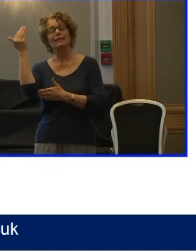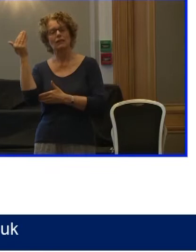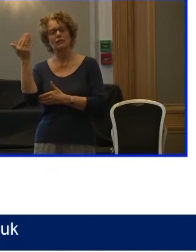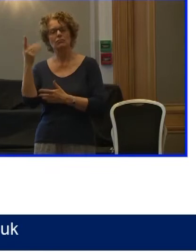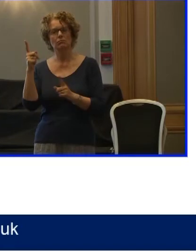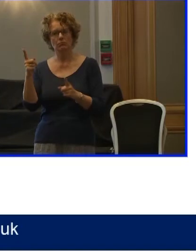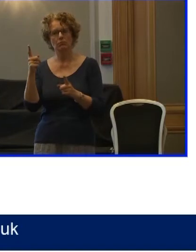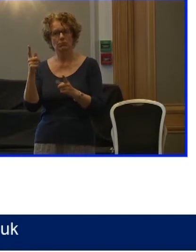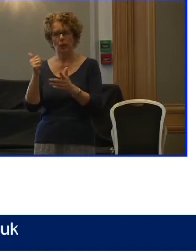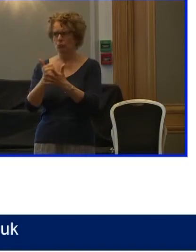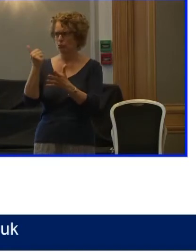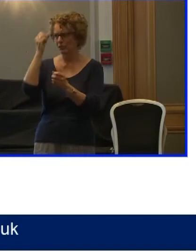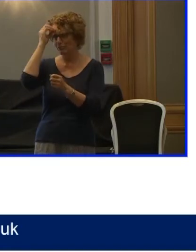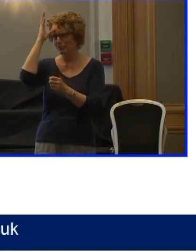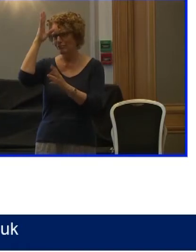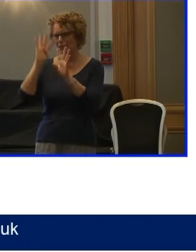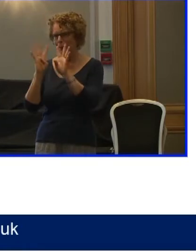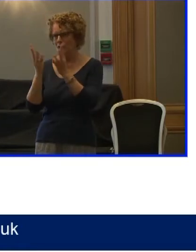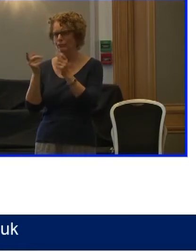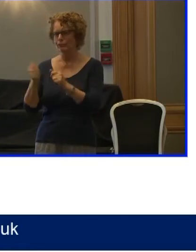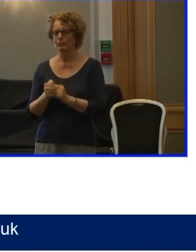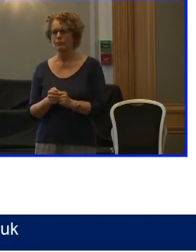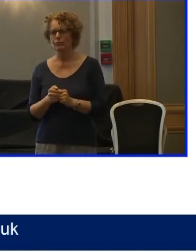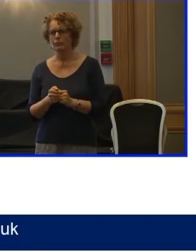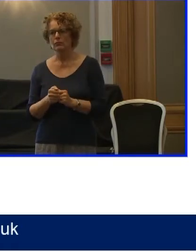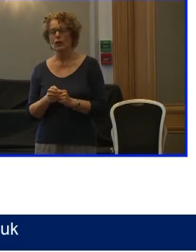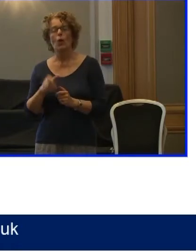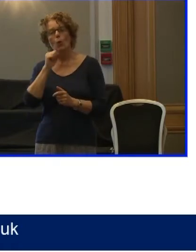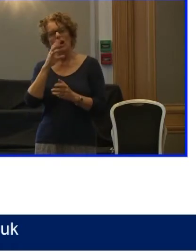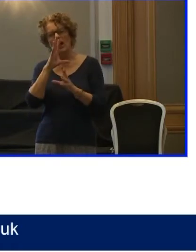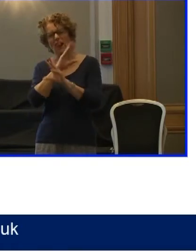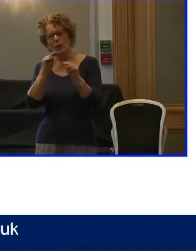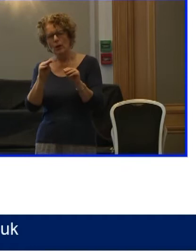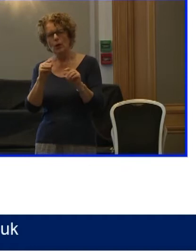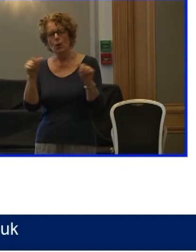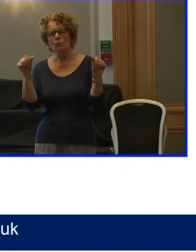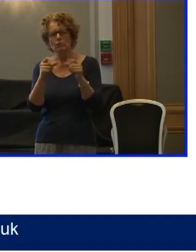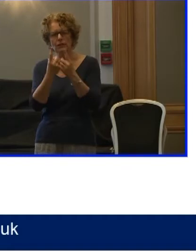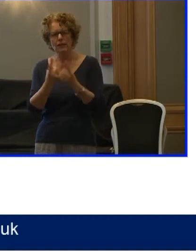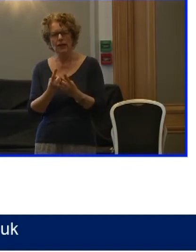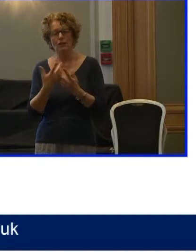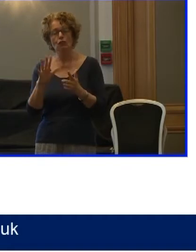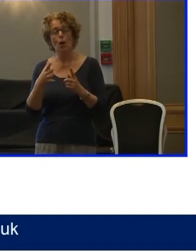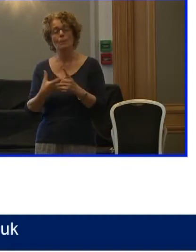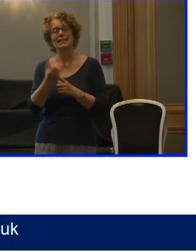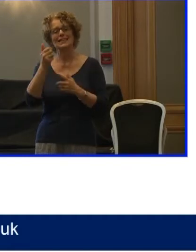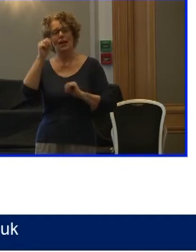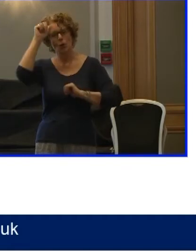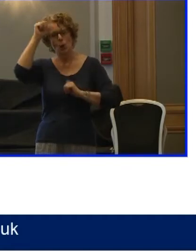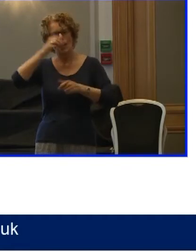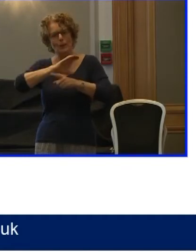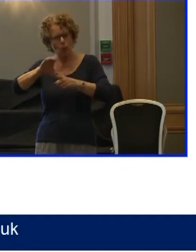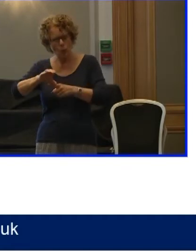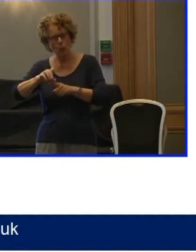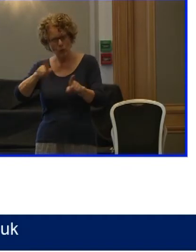and brilliantly informed panel. But I will, however, share a soundbite from the Discover Wellbeing course, which I think sums up what we're trying